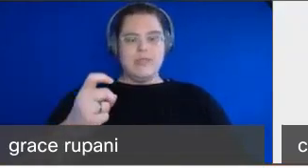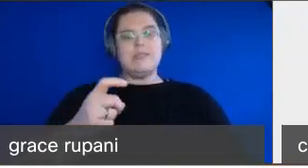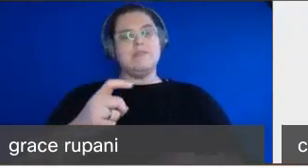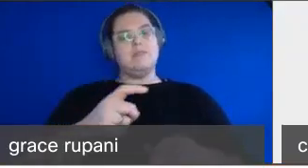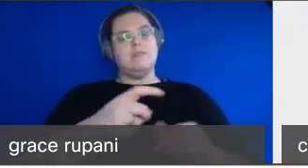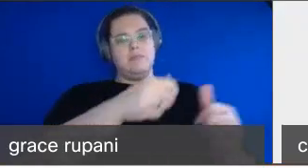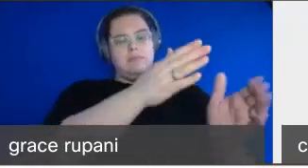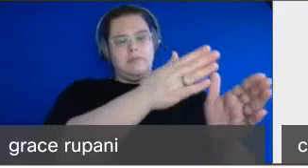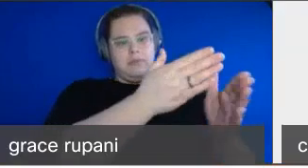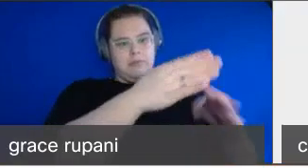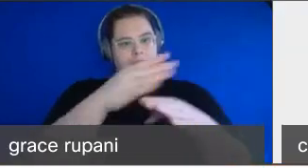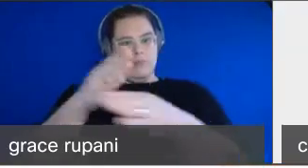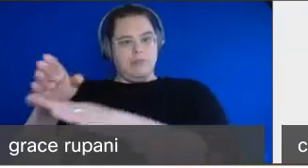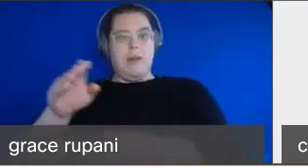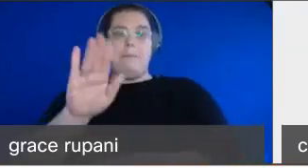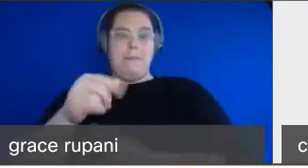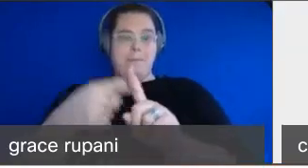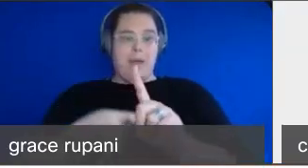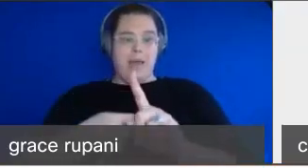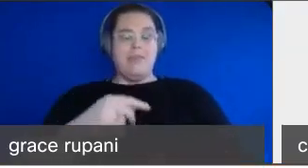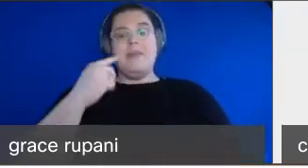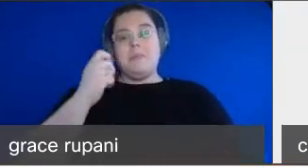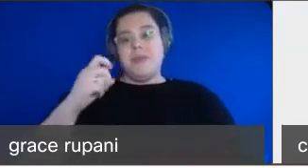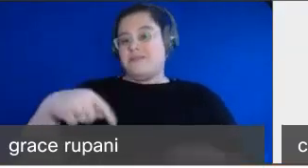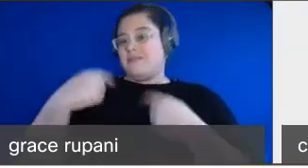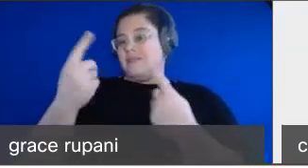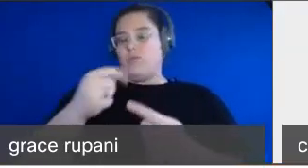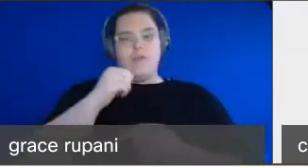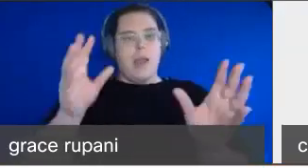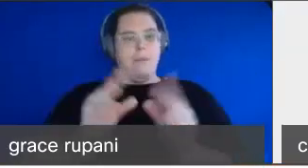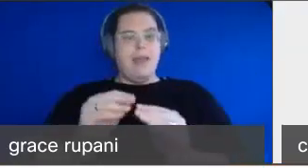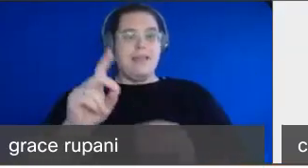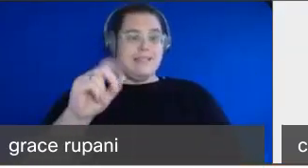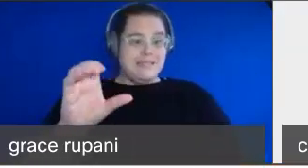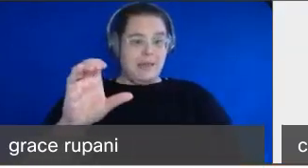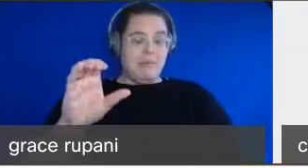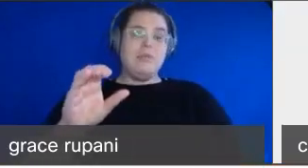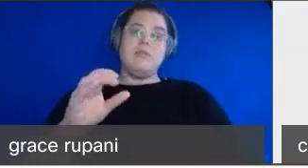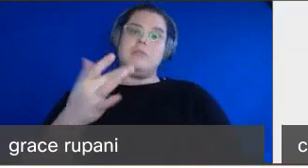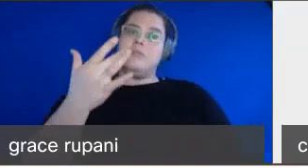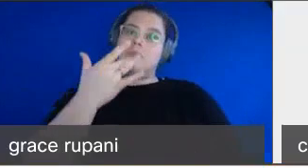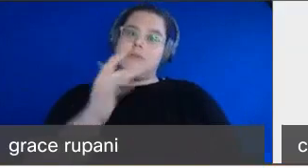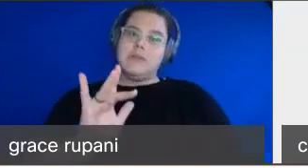December, fortunately, we had no infections in intermediate care facilities,